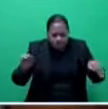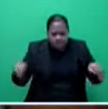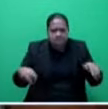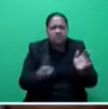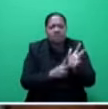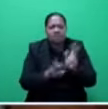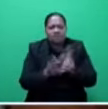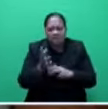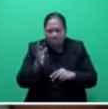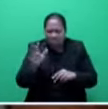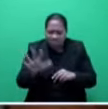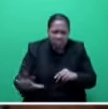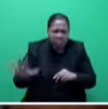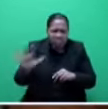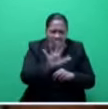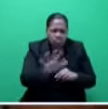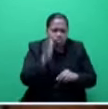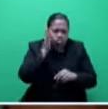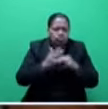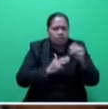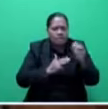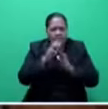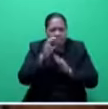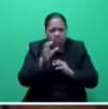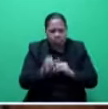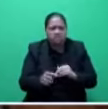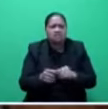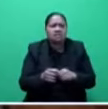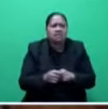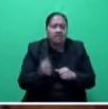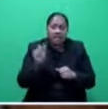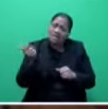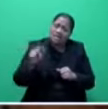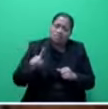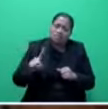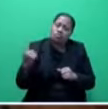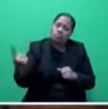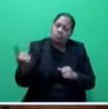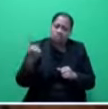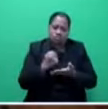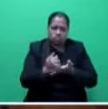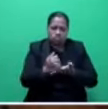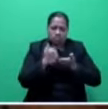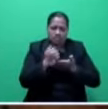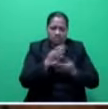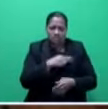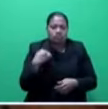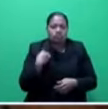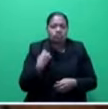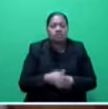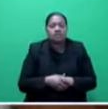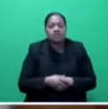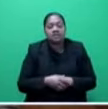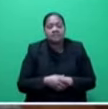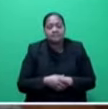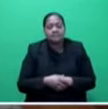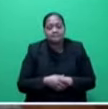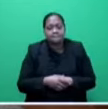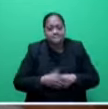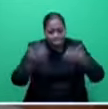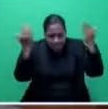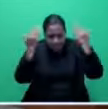Turangani Koros, village reps, school managers, and of course, anyone who comes to assist the ministry. Mr. Speaker, I'd